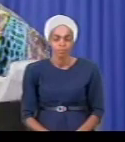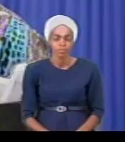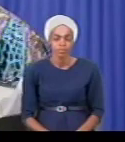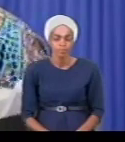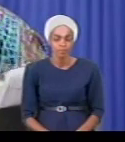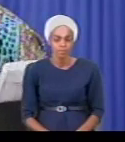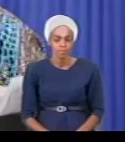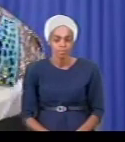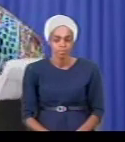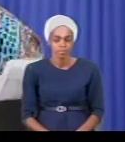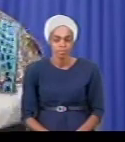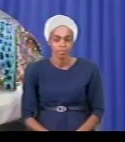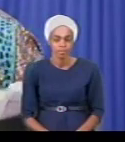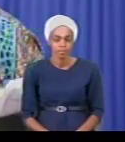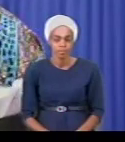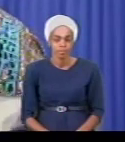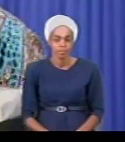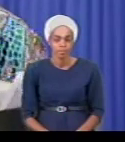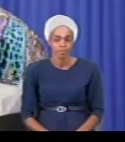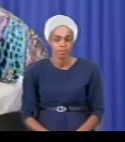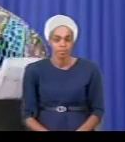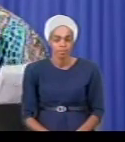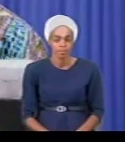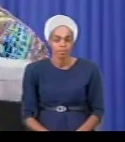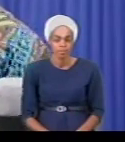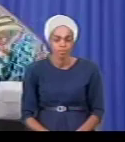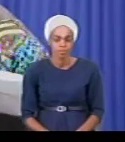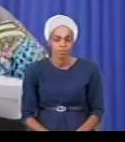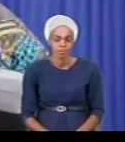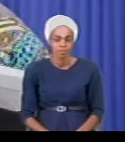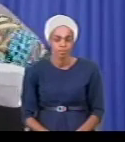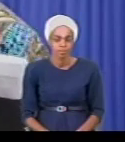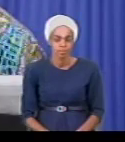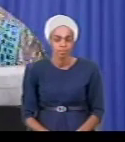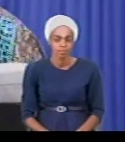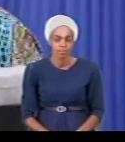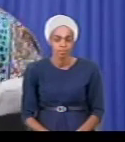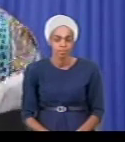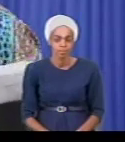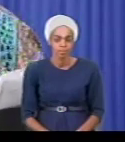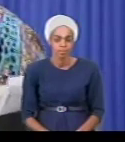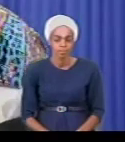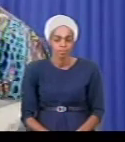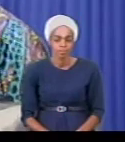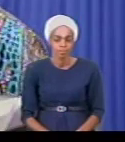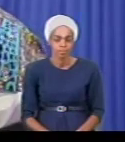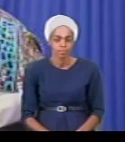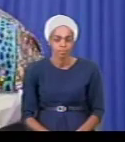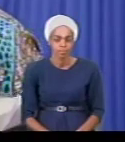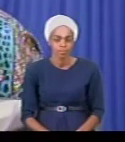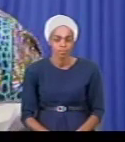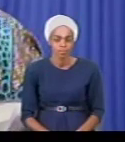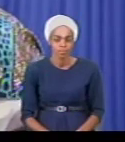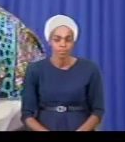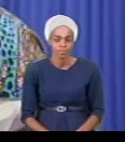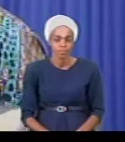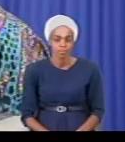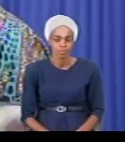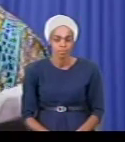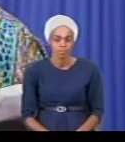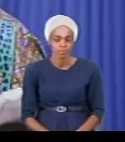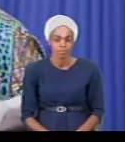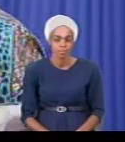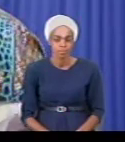leyin ami ta se kain mo ri pe itunu o wa sinu okan mi nigba ti ma fi dele